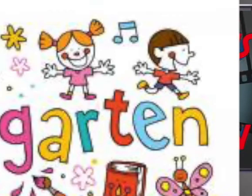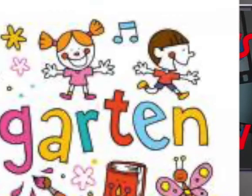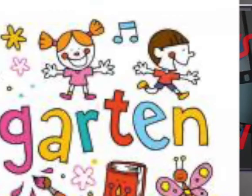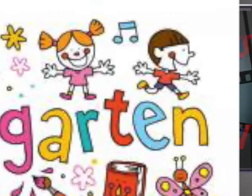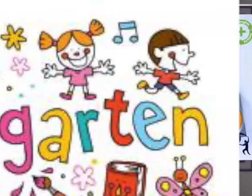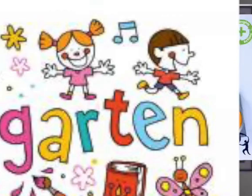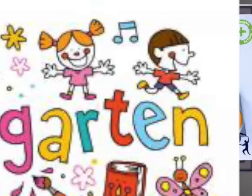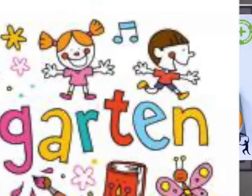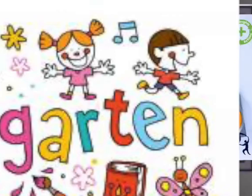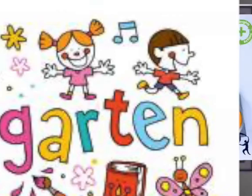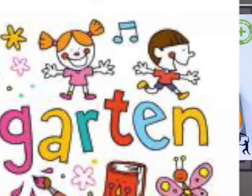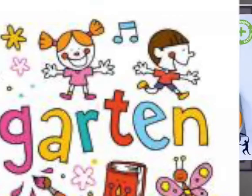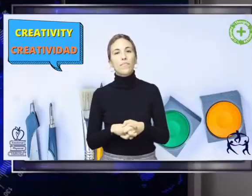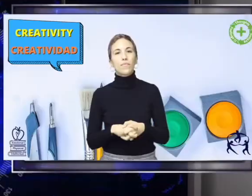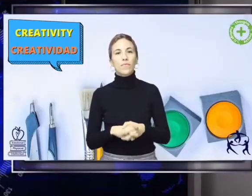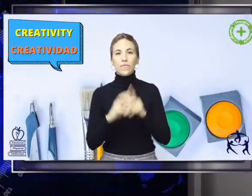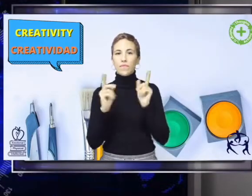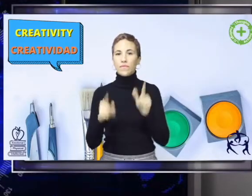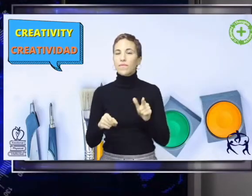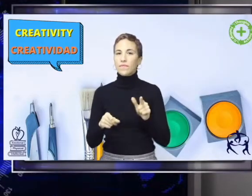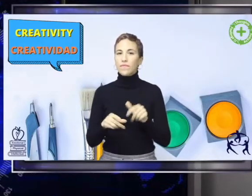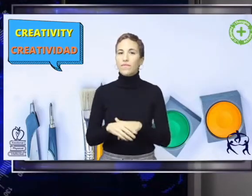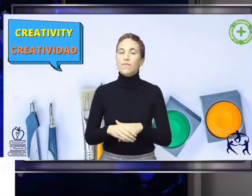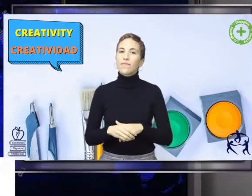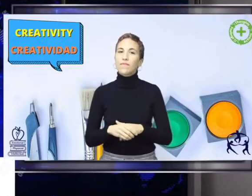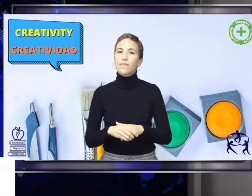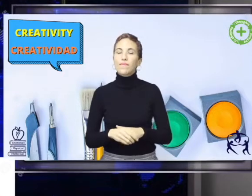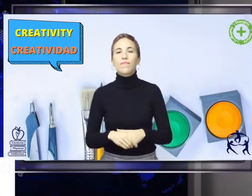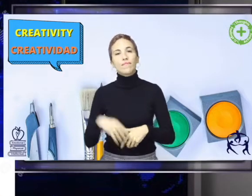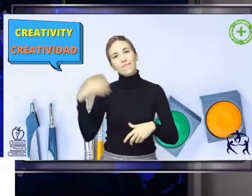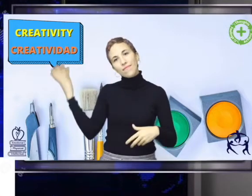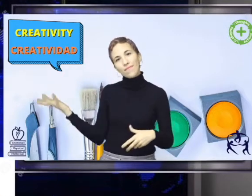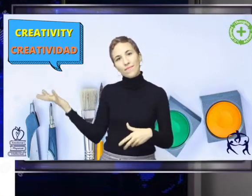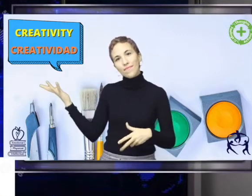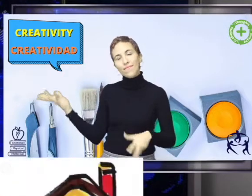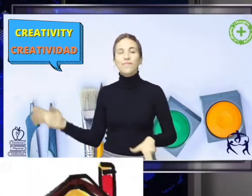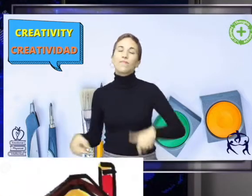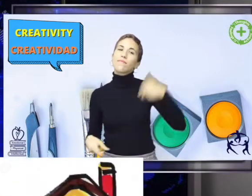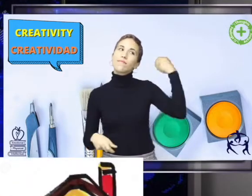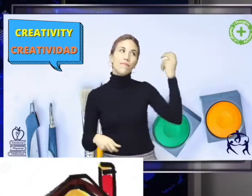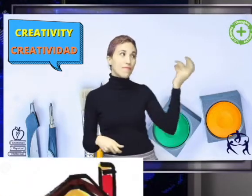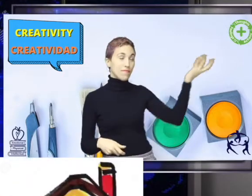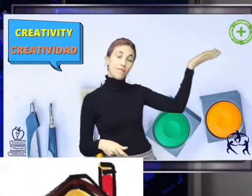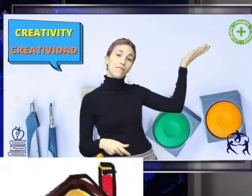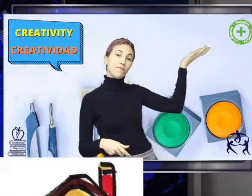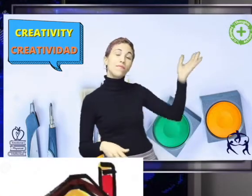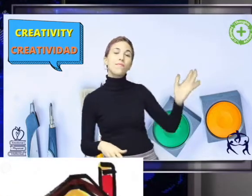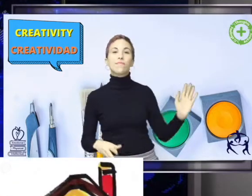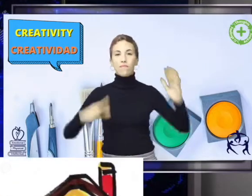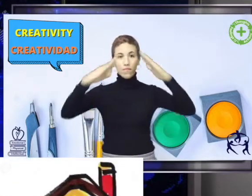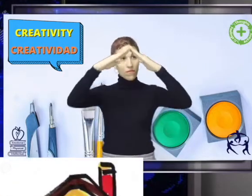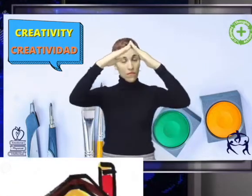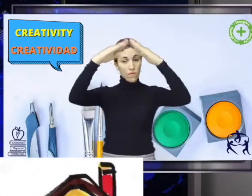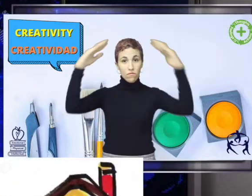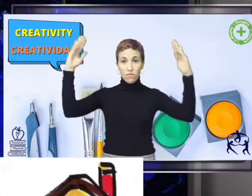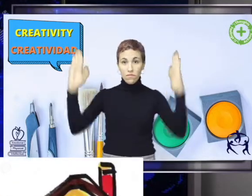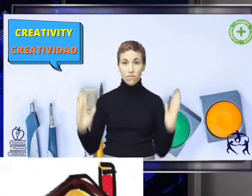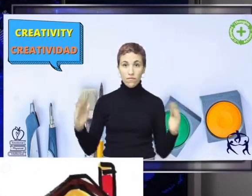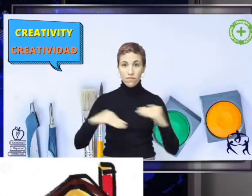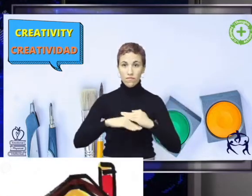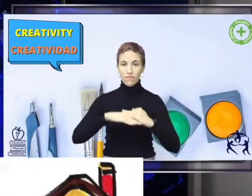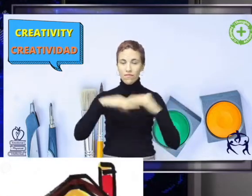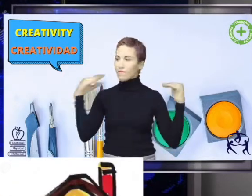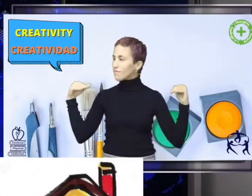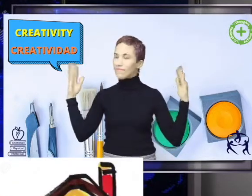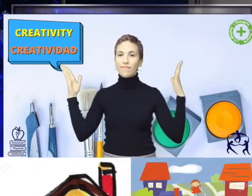lesson! We welcome you students whether you are in the classroom, maybe your home for remote school or virtual